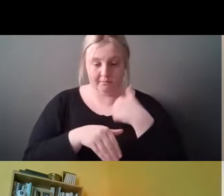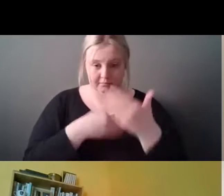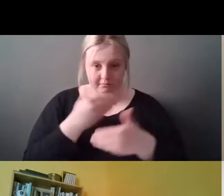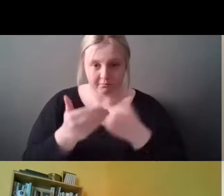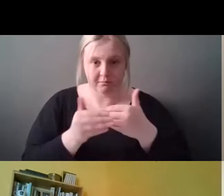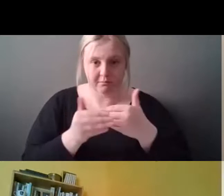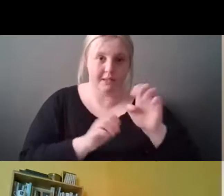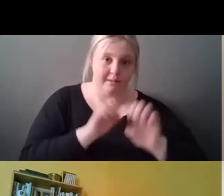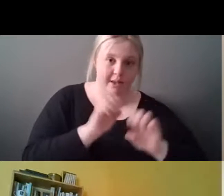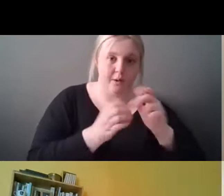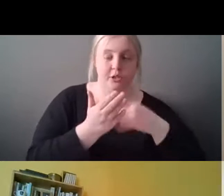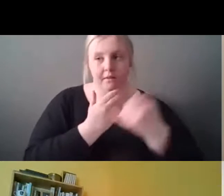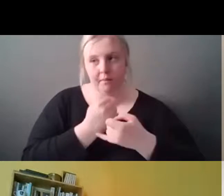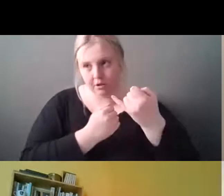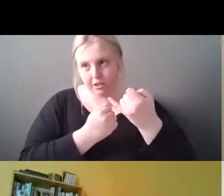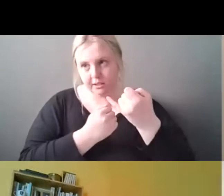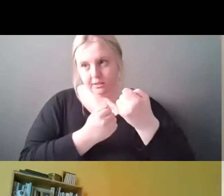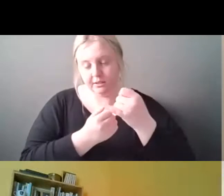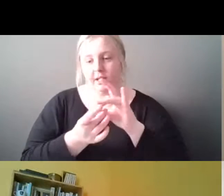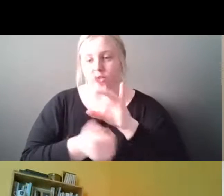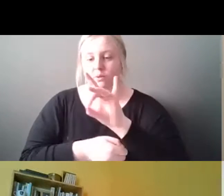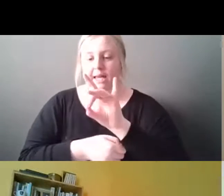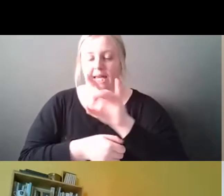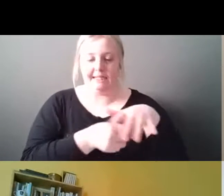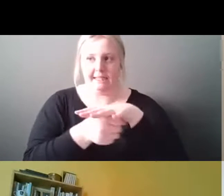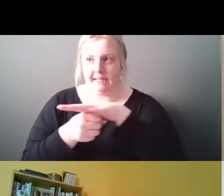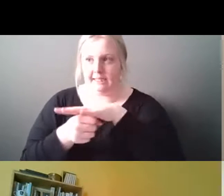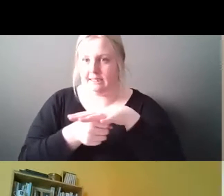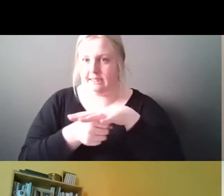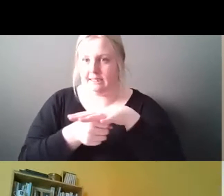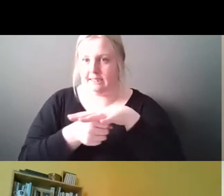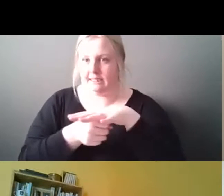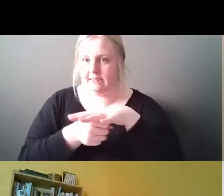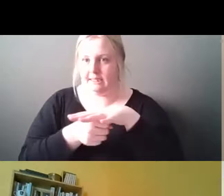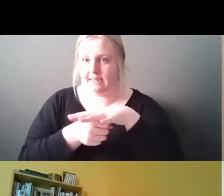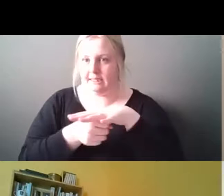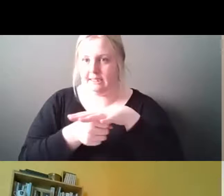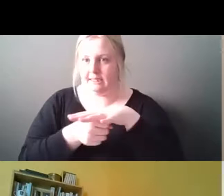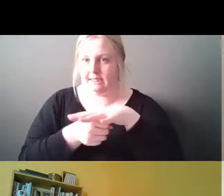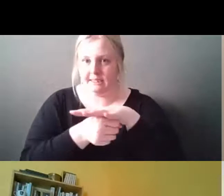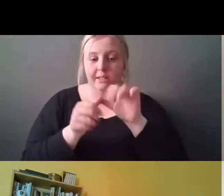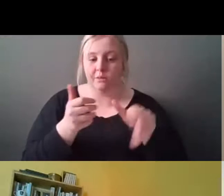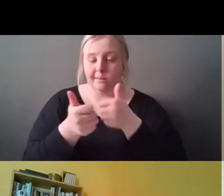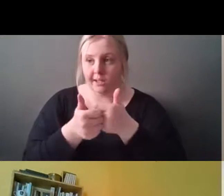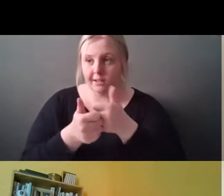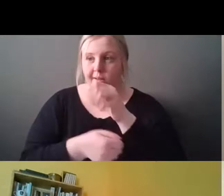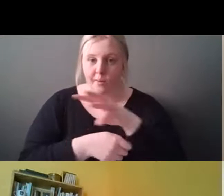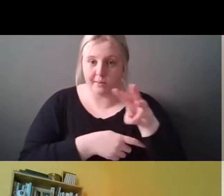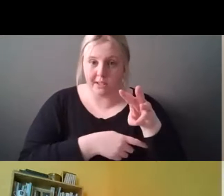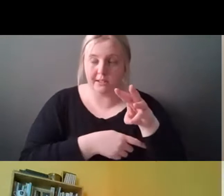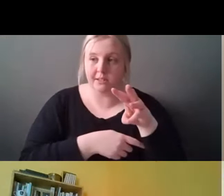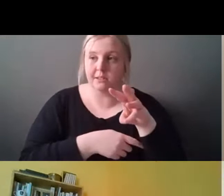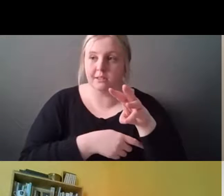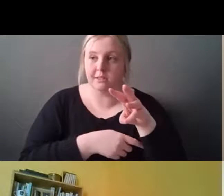and evaluation of the project. There are the 8 identified sites. We're going to continue to update